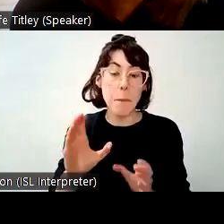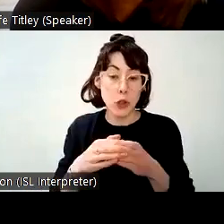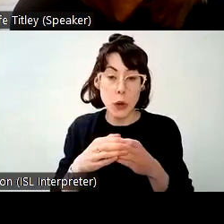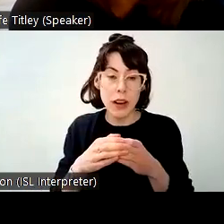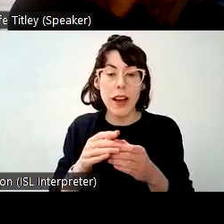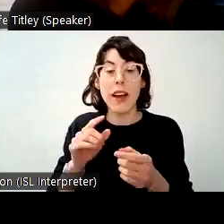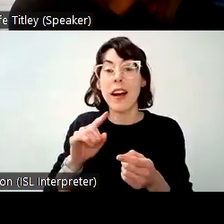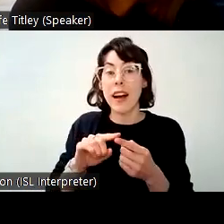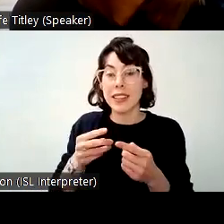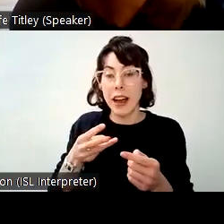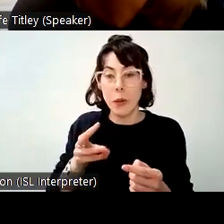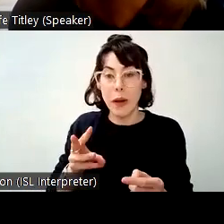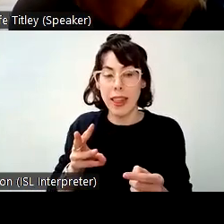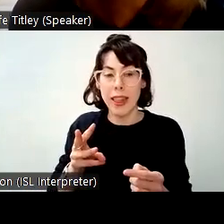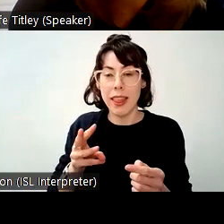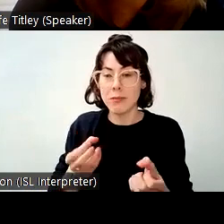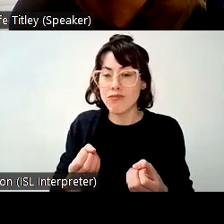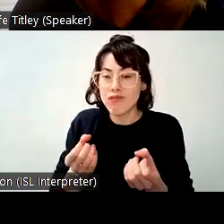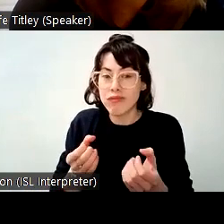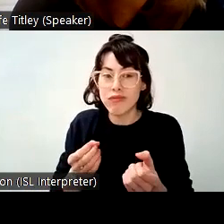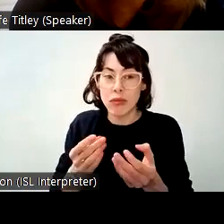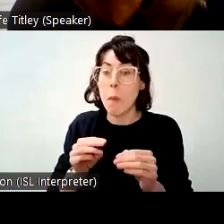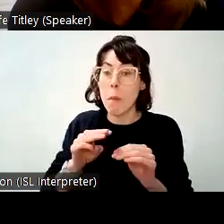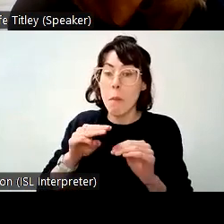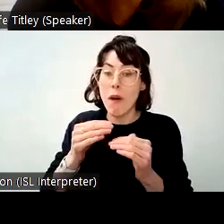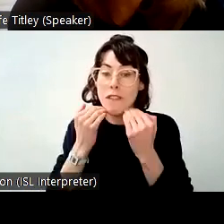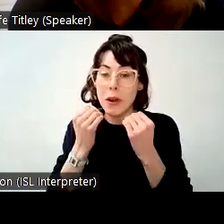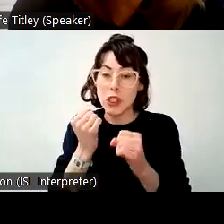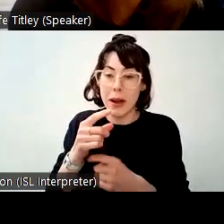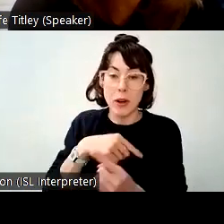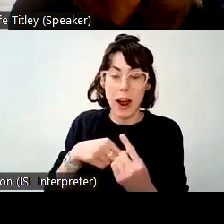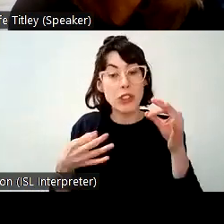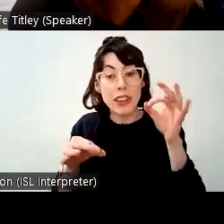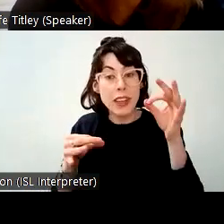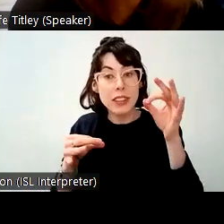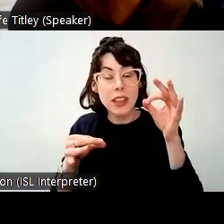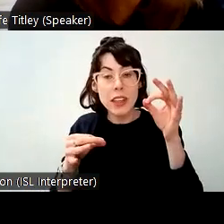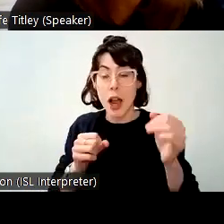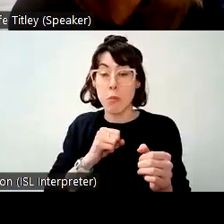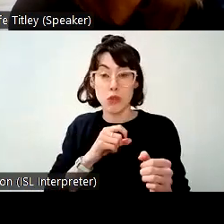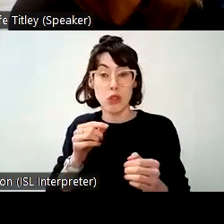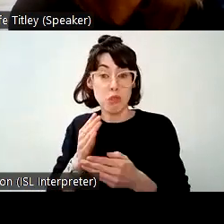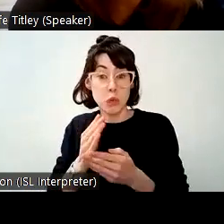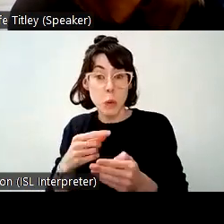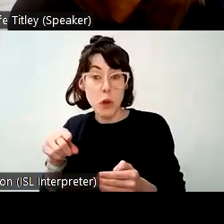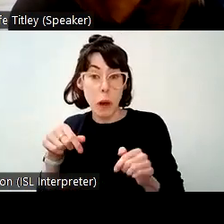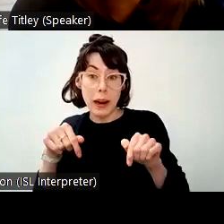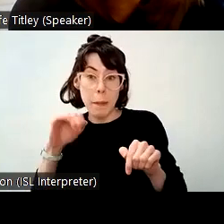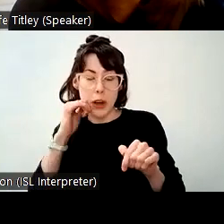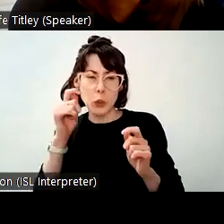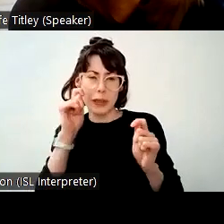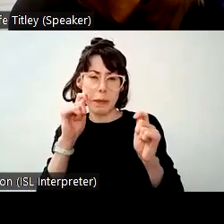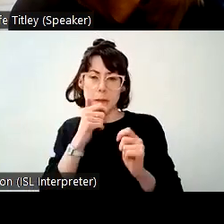of more specific bits of information about this certificate. So I'm sure a lot of you are here at the moment because you are considering